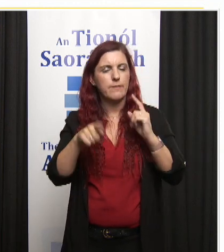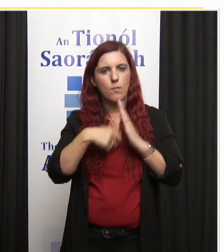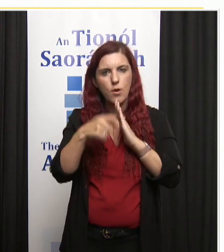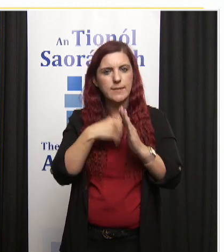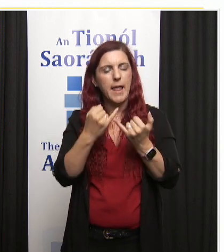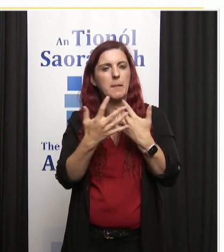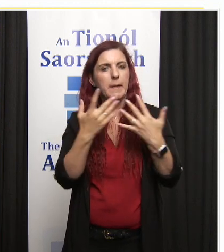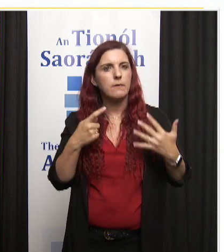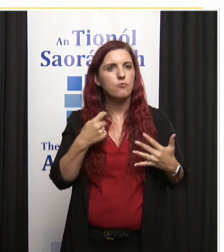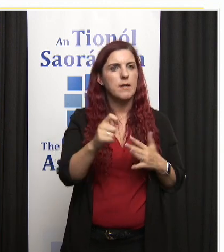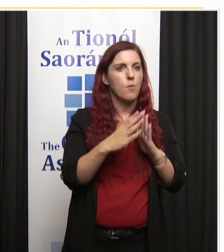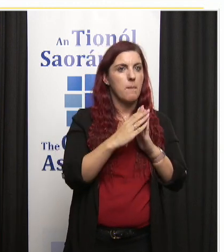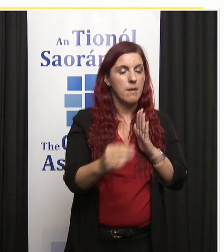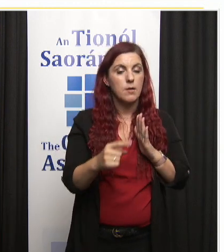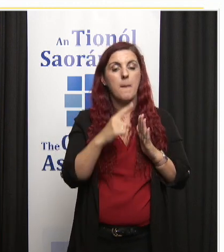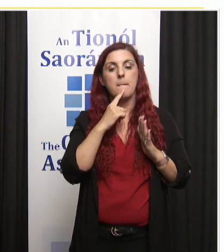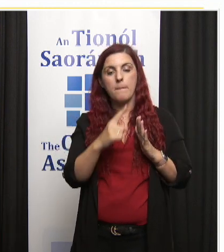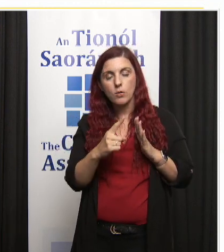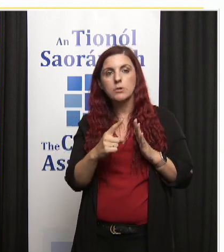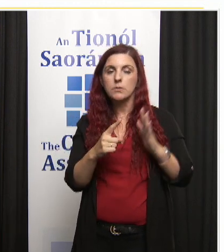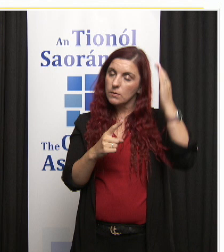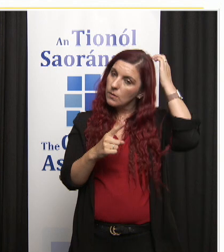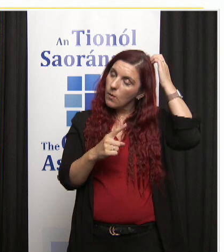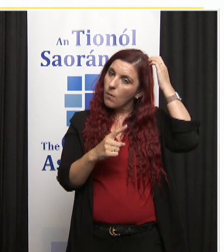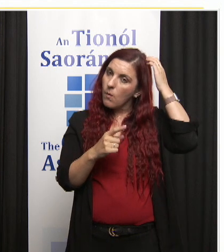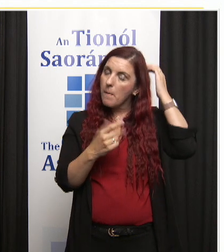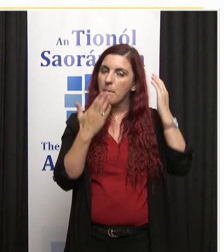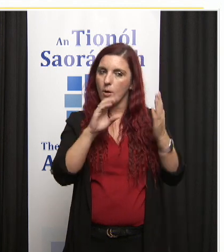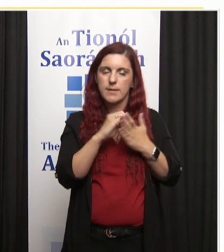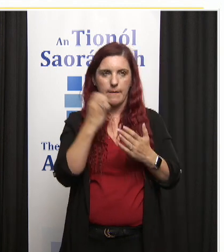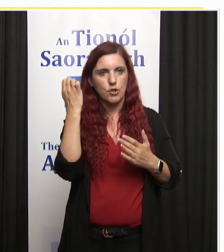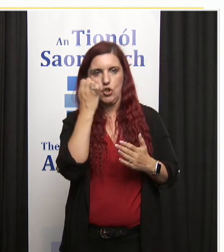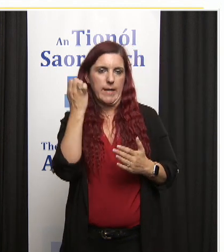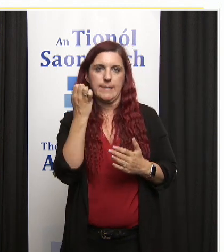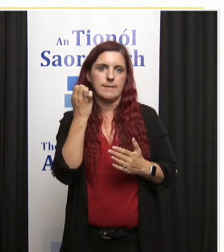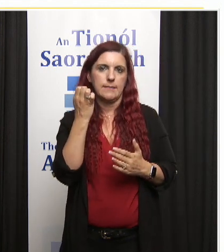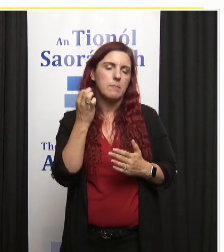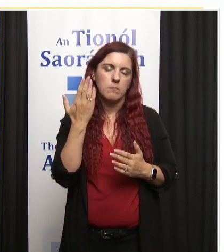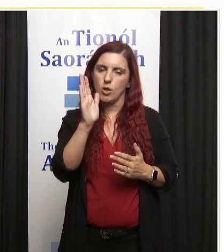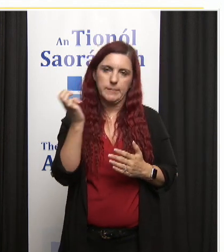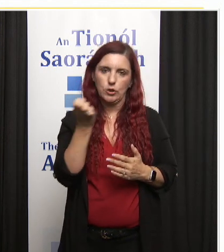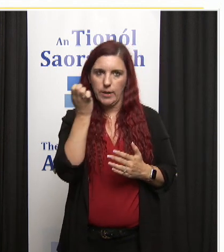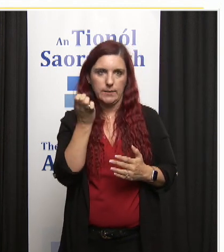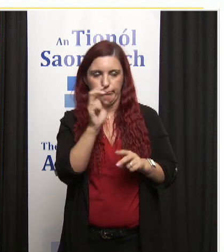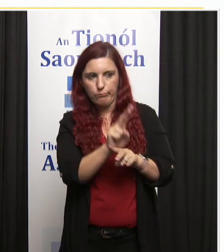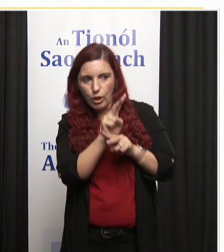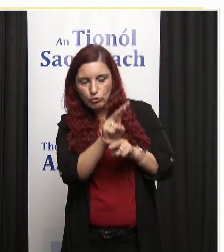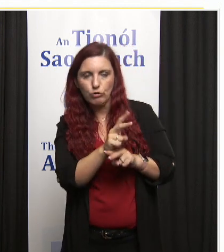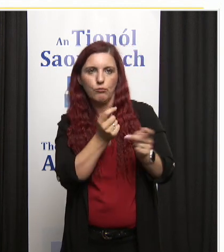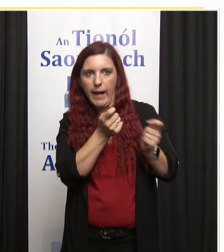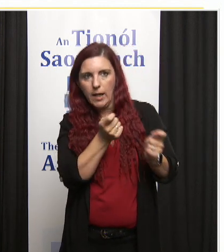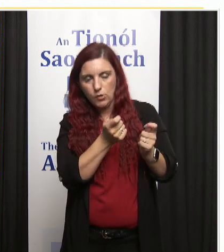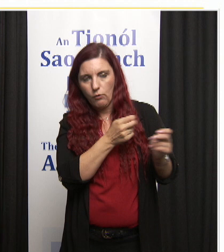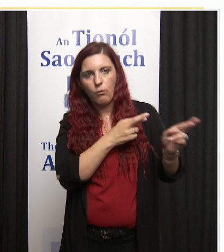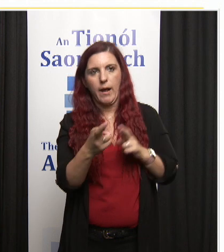big transport models, that this would be helpful and beneficial, but that there be checks and balances and regulation in relation